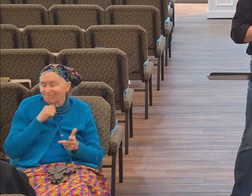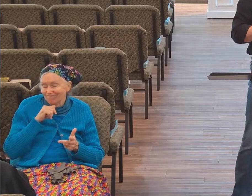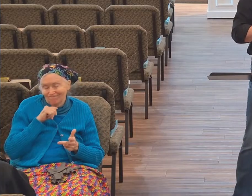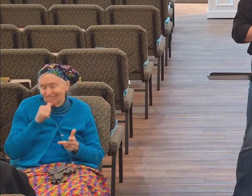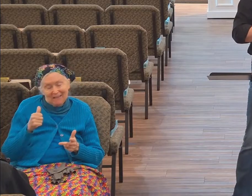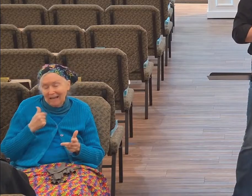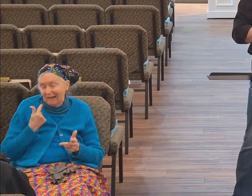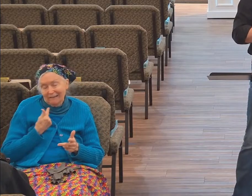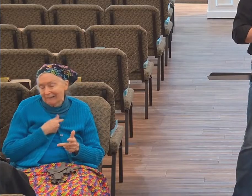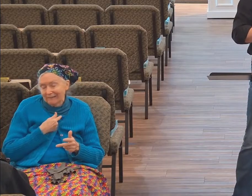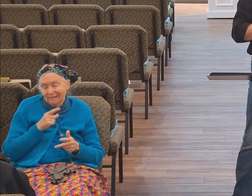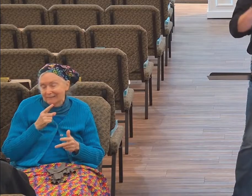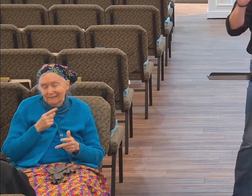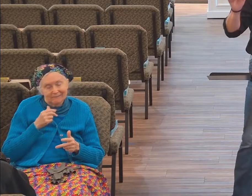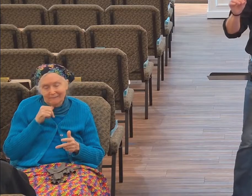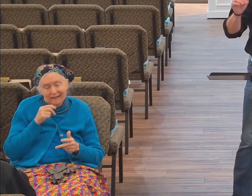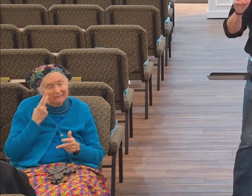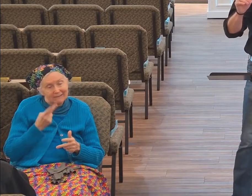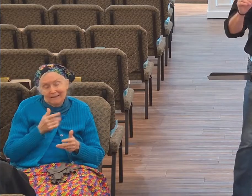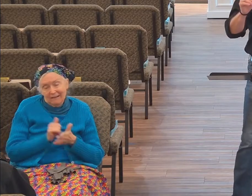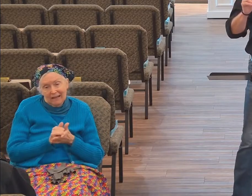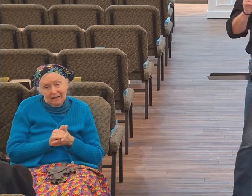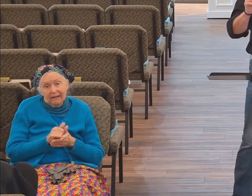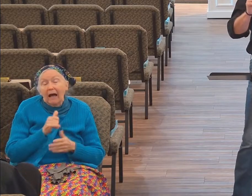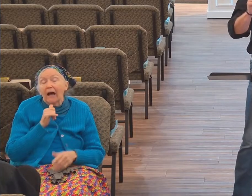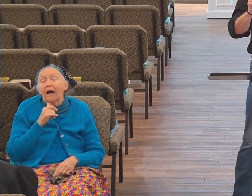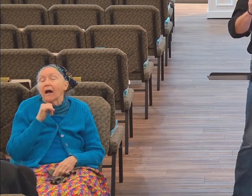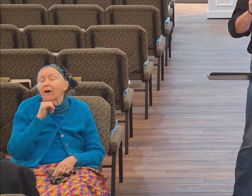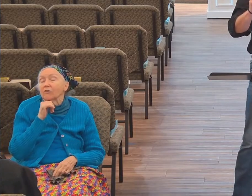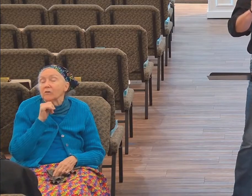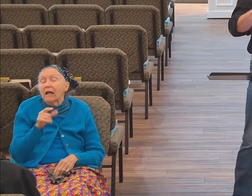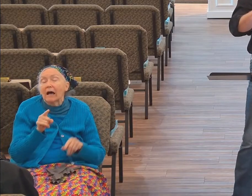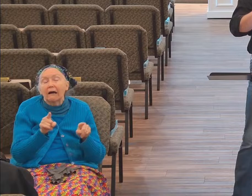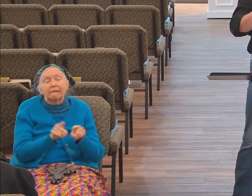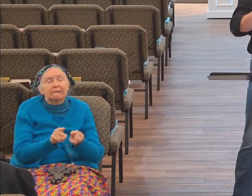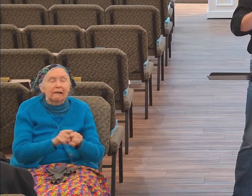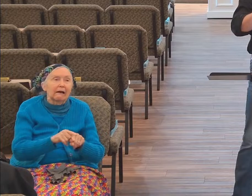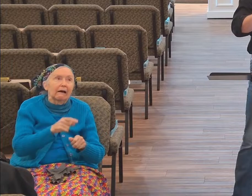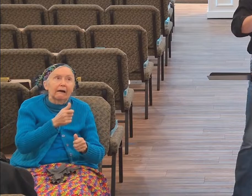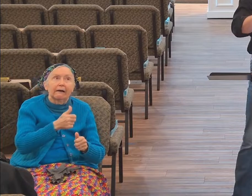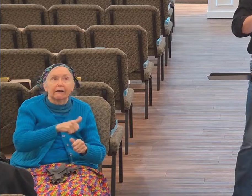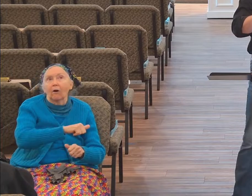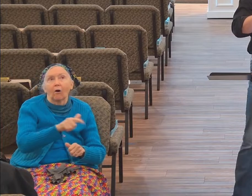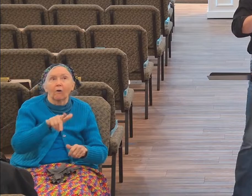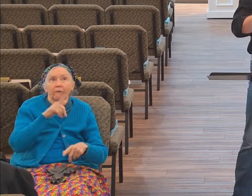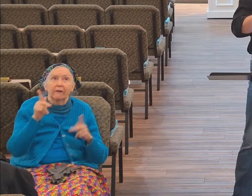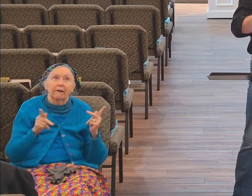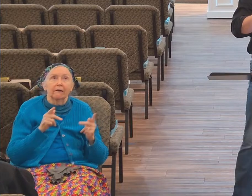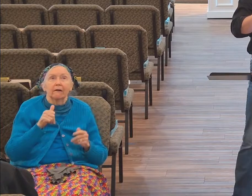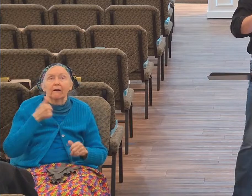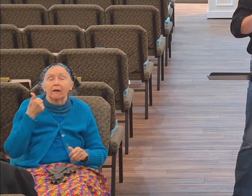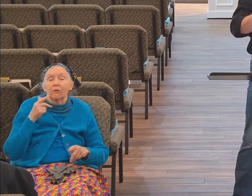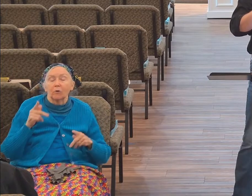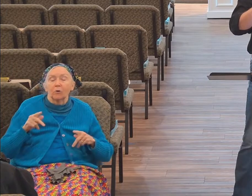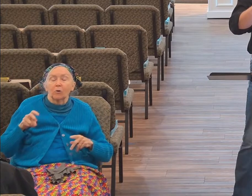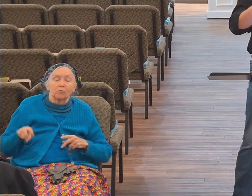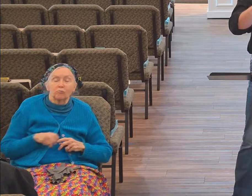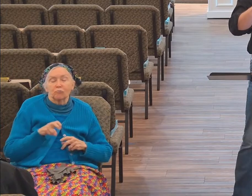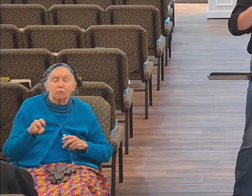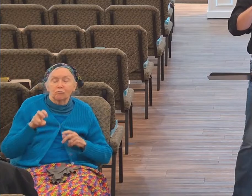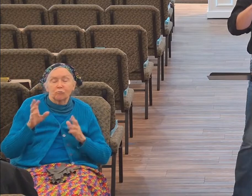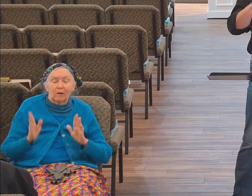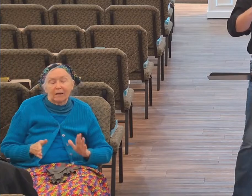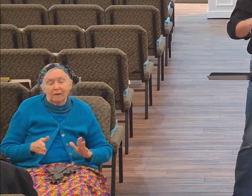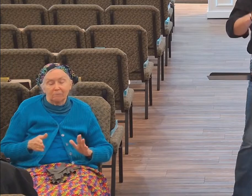They don't hold up. Not like everybody else, right? As you know, verse 11,